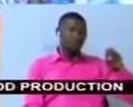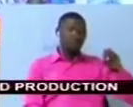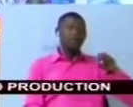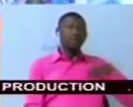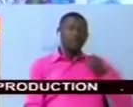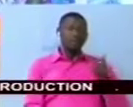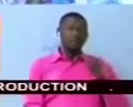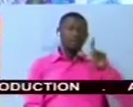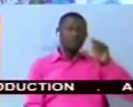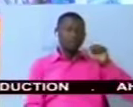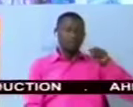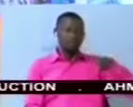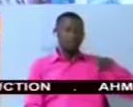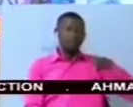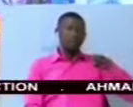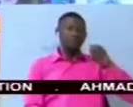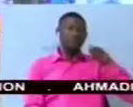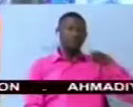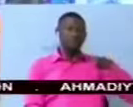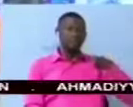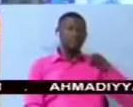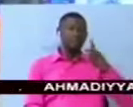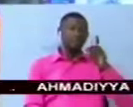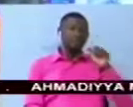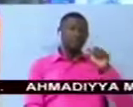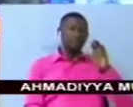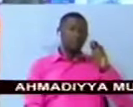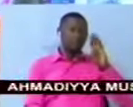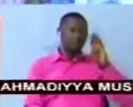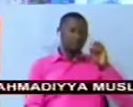Dabo? Man xamna after ne ñom